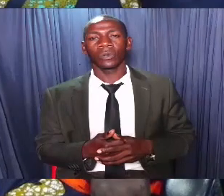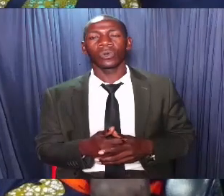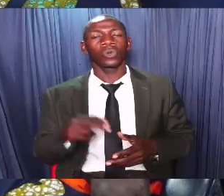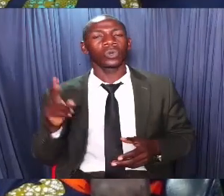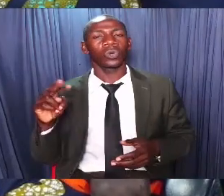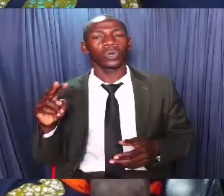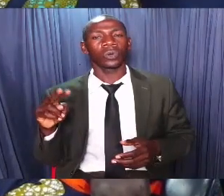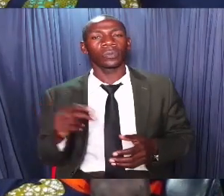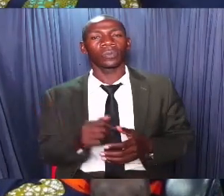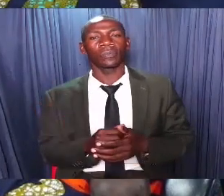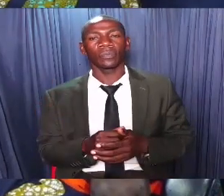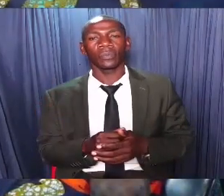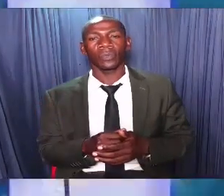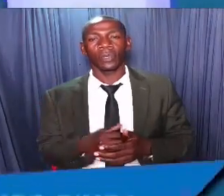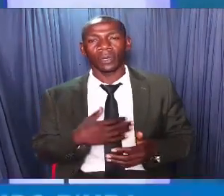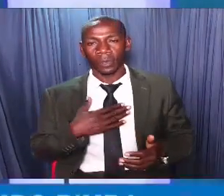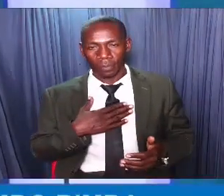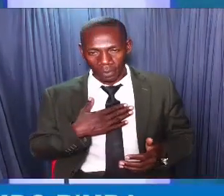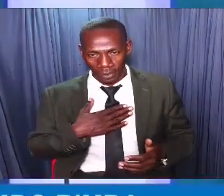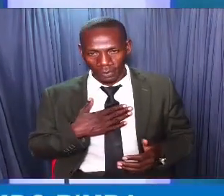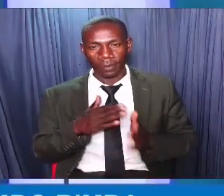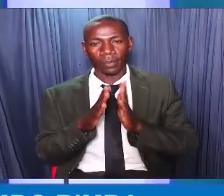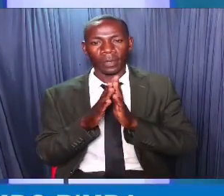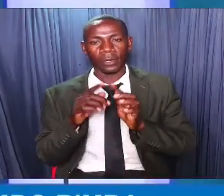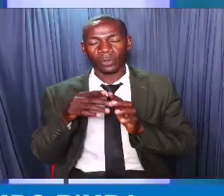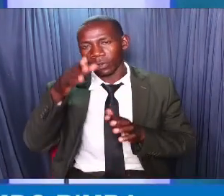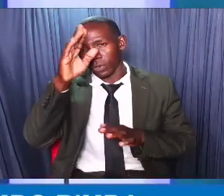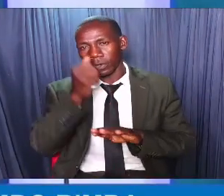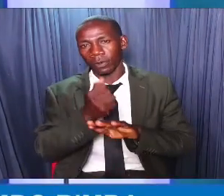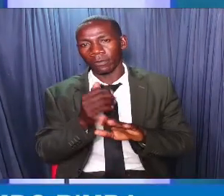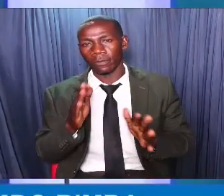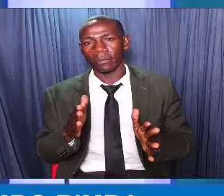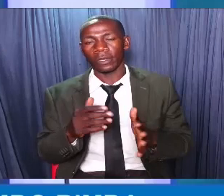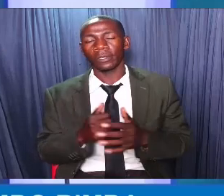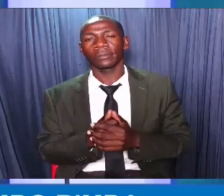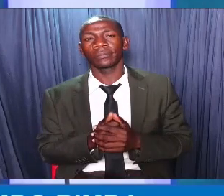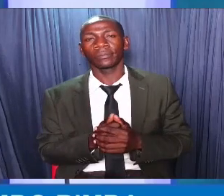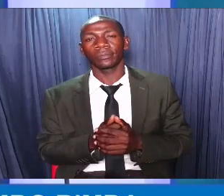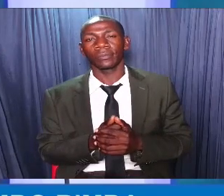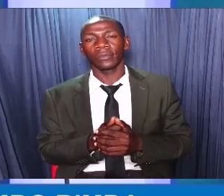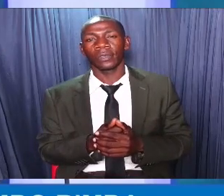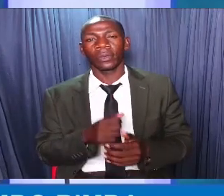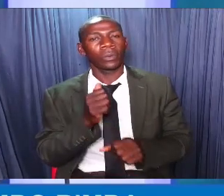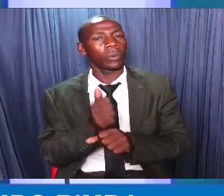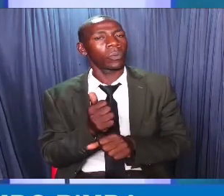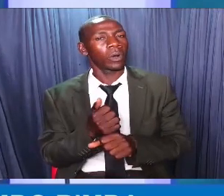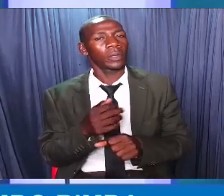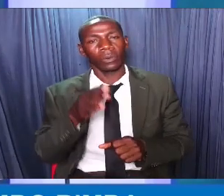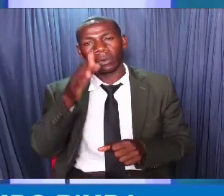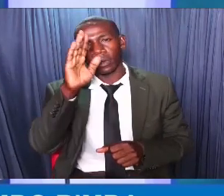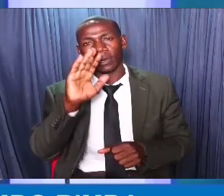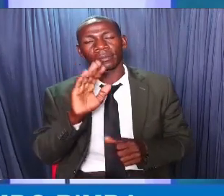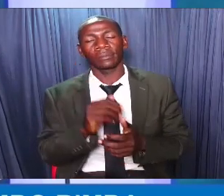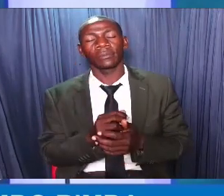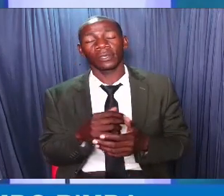No. Tunaomba utuombee kwa Mungu wa. We ask you to pray for us to God of the founder. Maana yeye ni Mungu wa kazi. Because he's God of